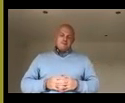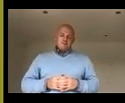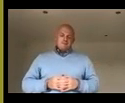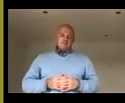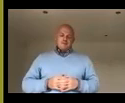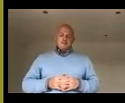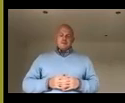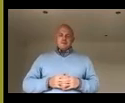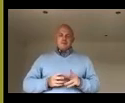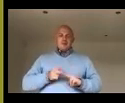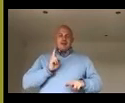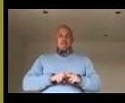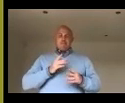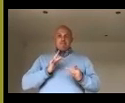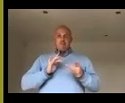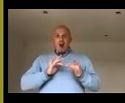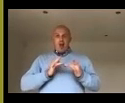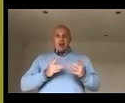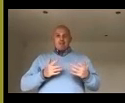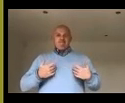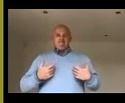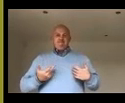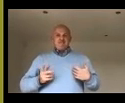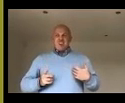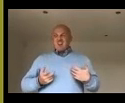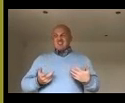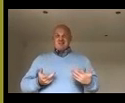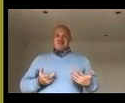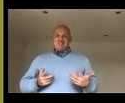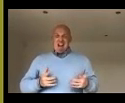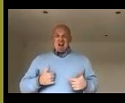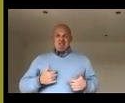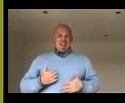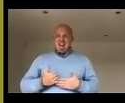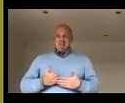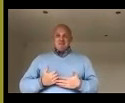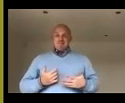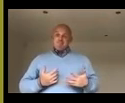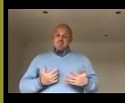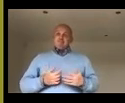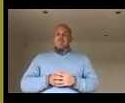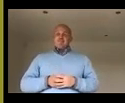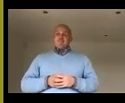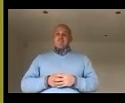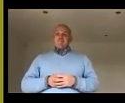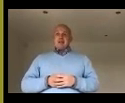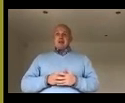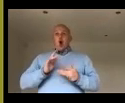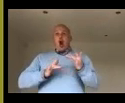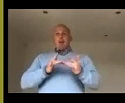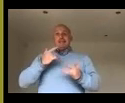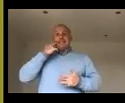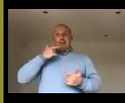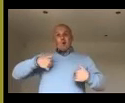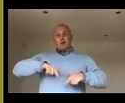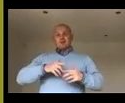if online isn't for you, then we'll try and find ways around it. It does make it a much simpler process for us, so it allows us to process